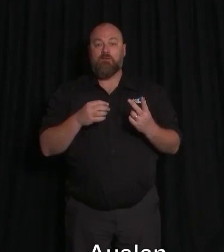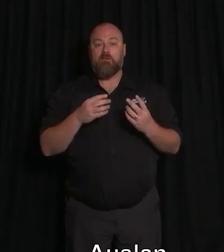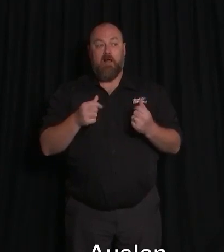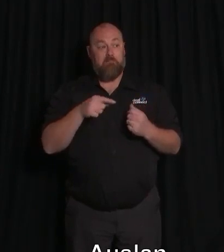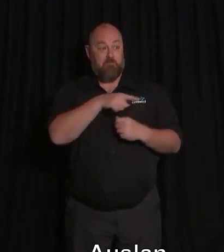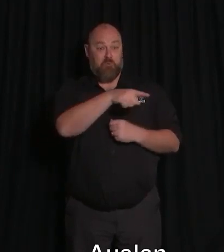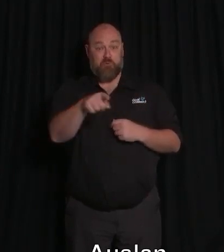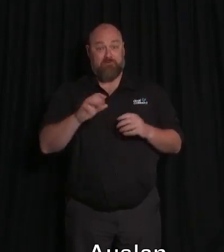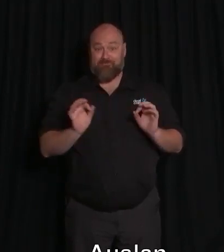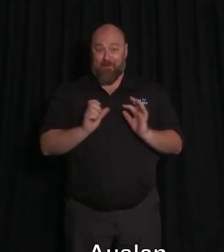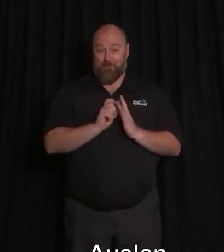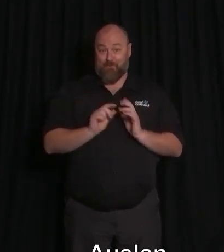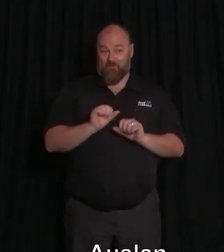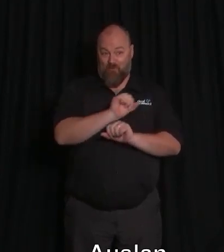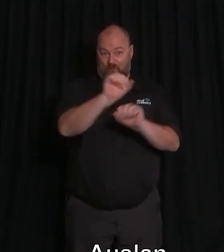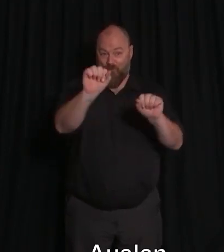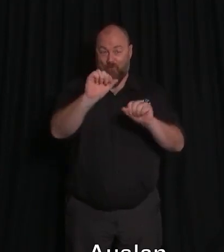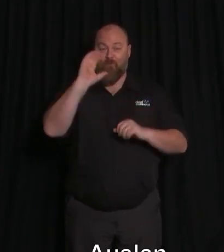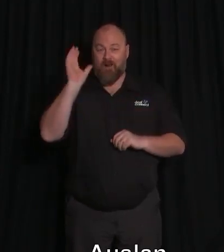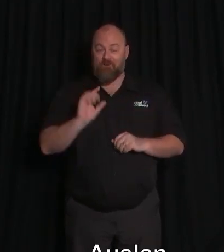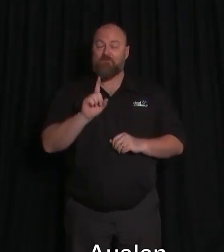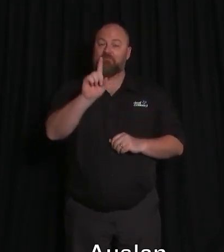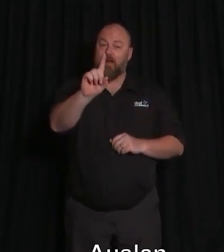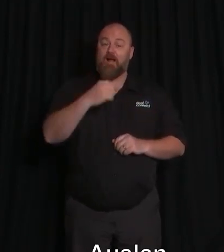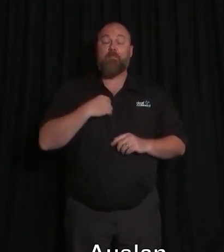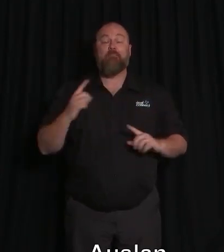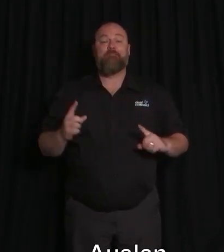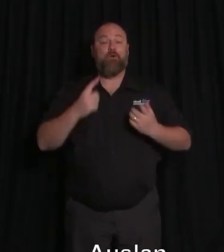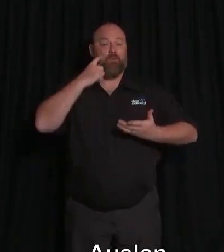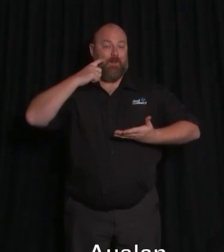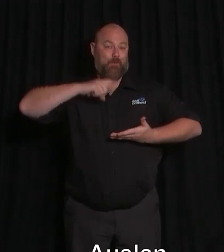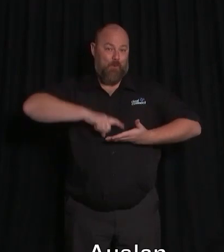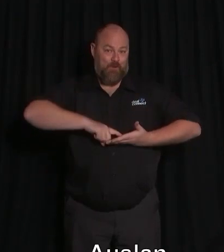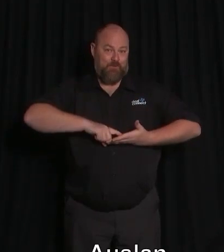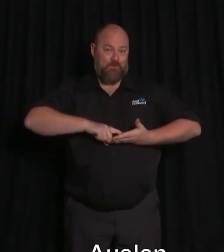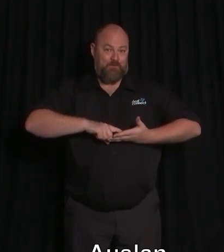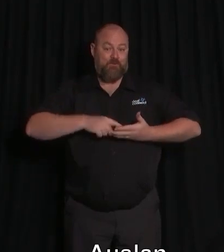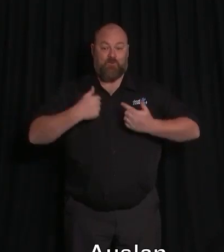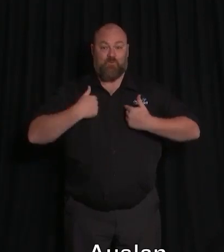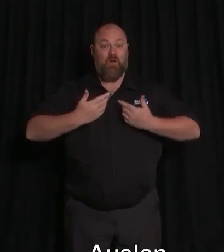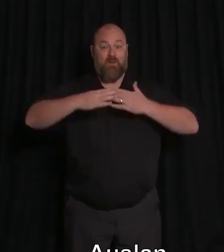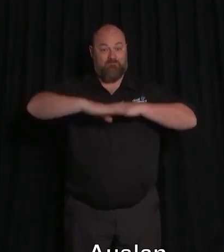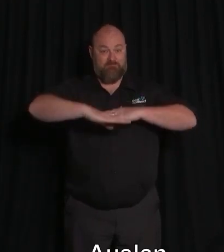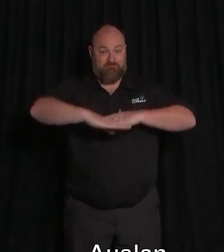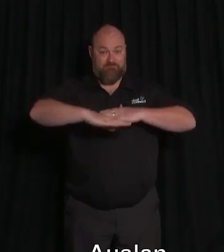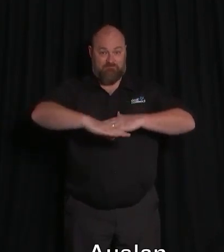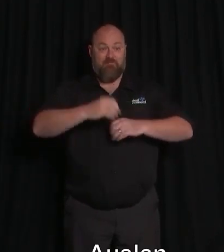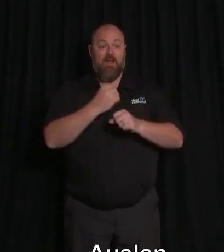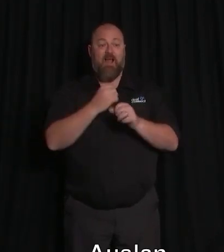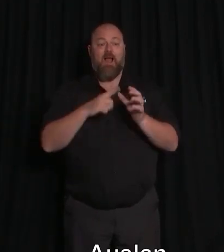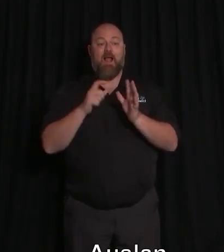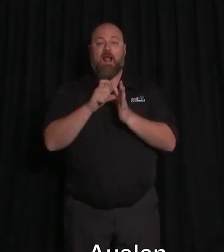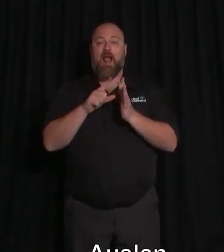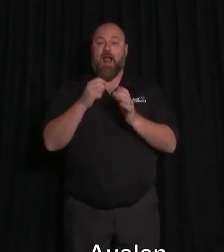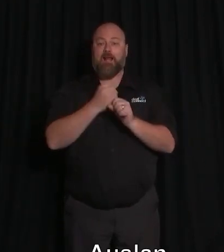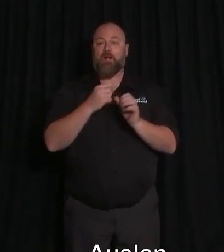countries. But let me start off by acknowledging that we are on the land of the Gadigal people